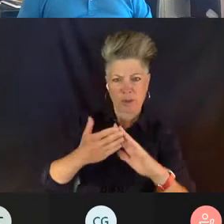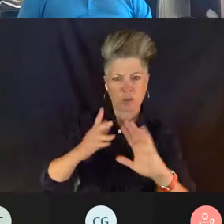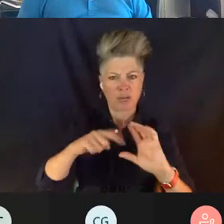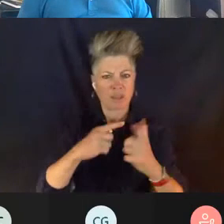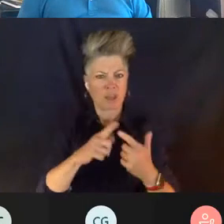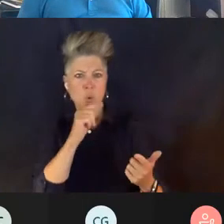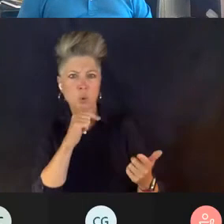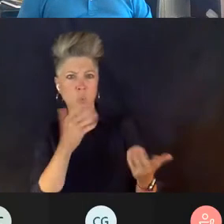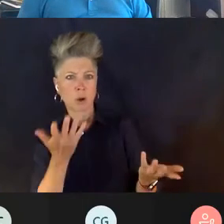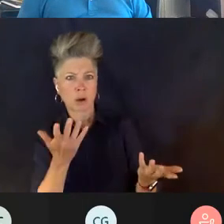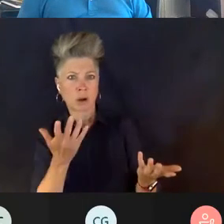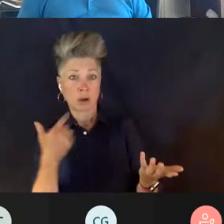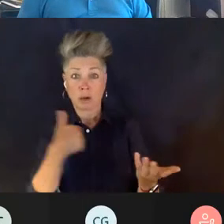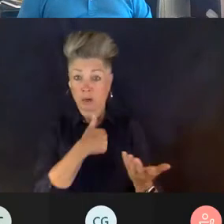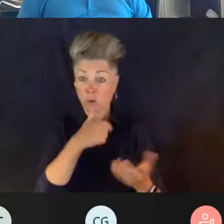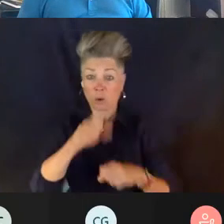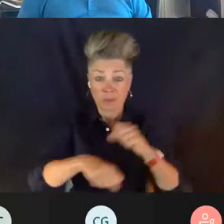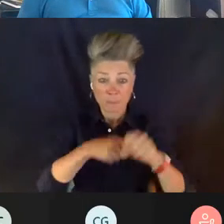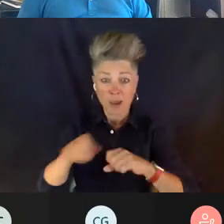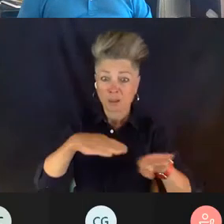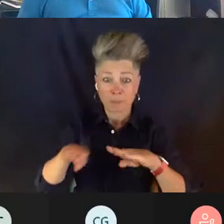Force?